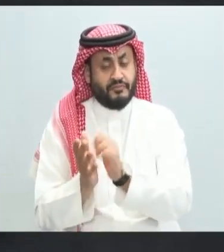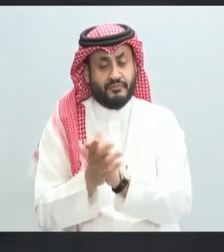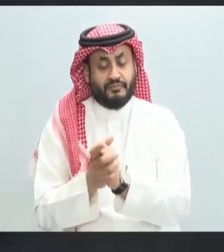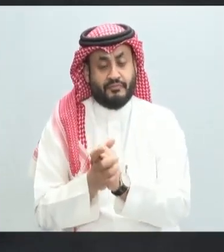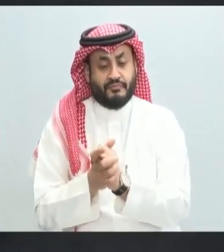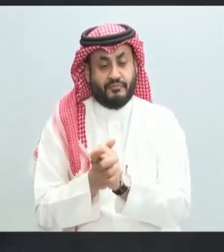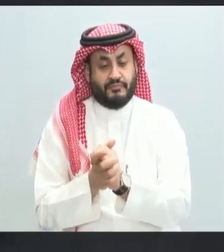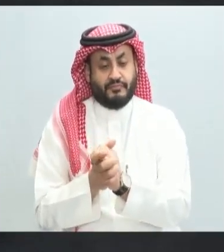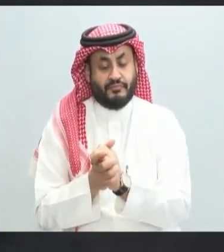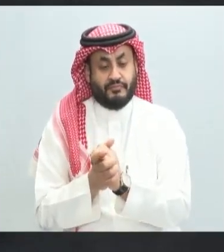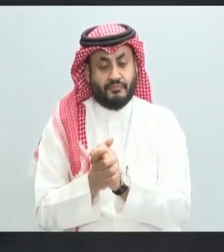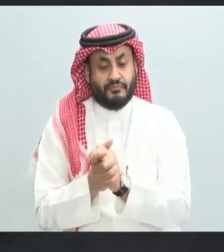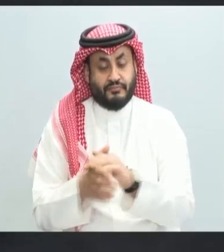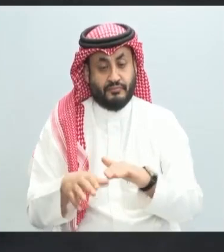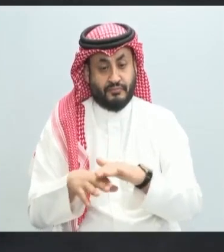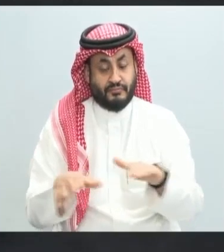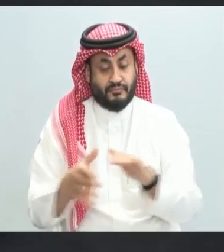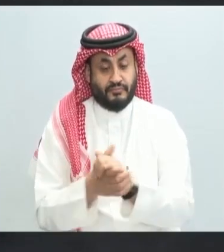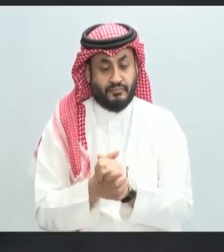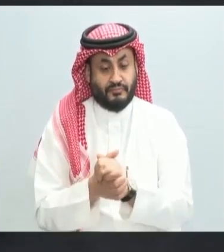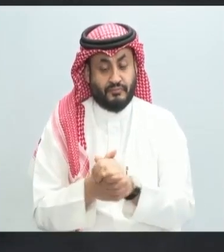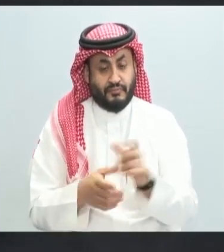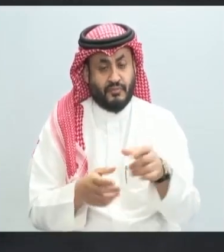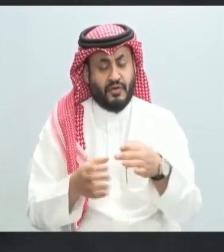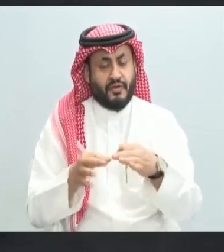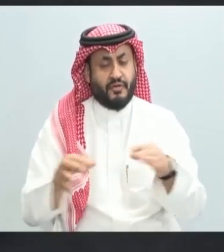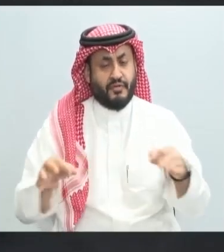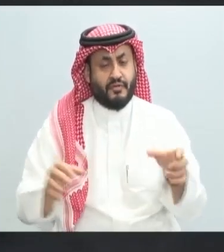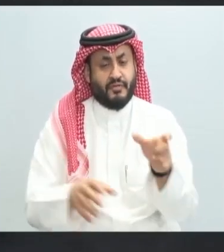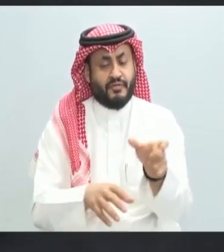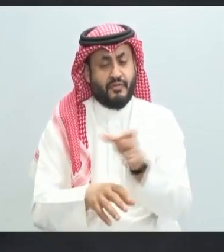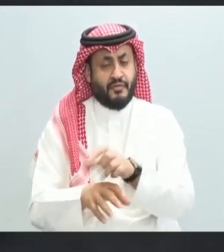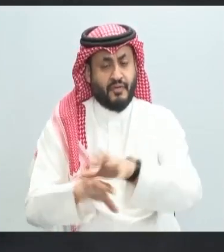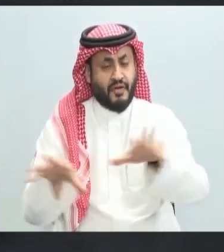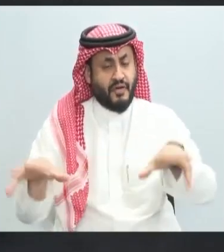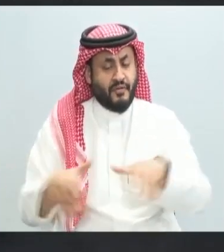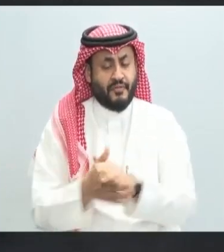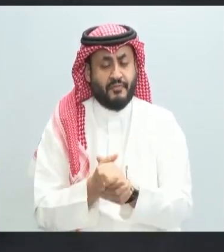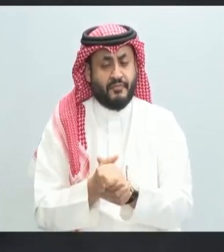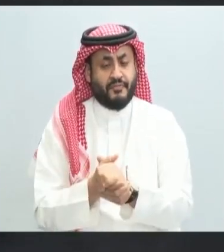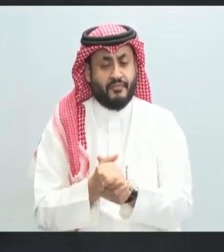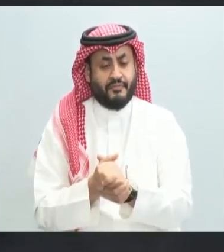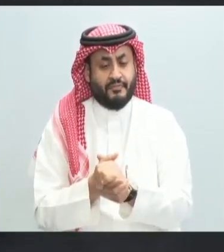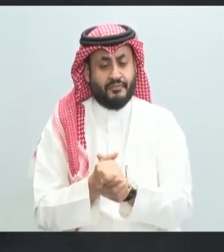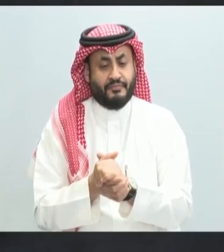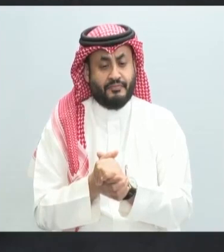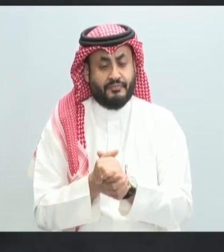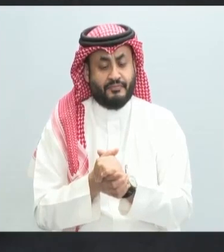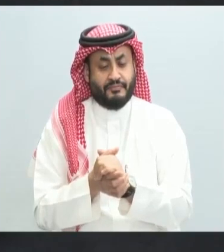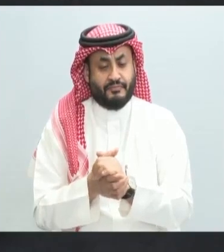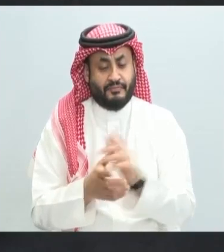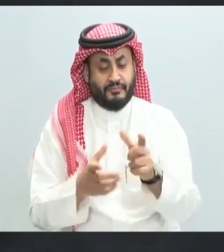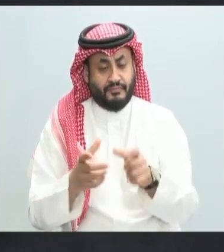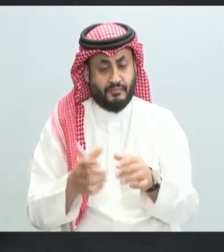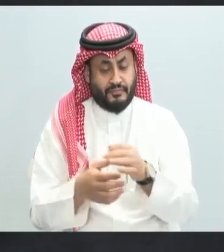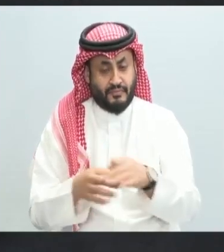at home, on your desk, you will have different things around. So we can make